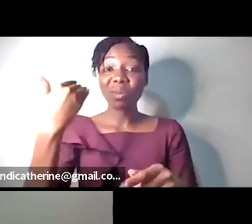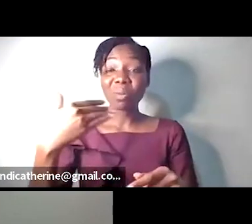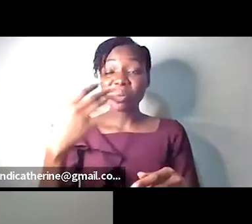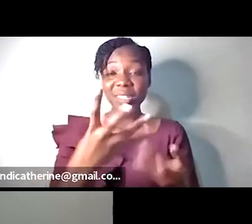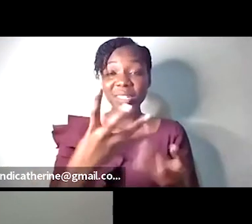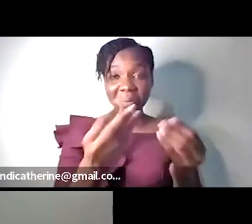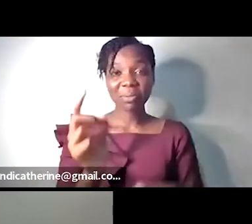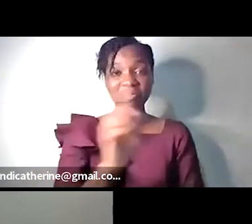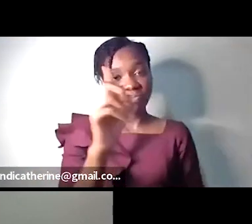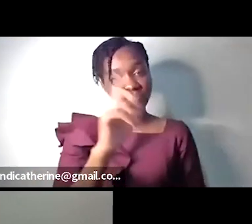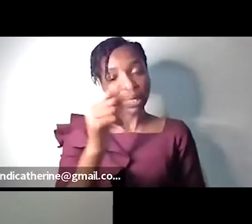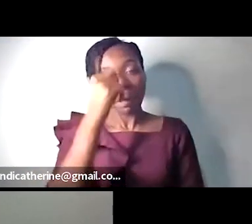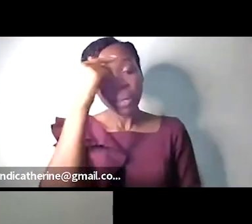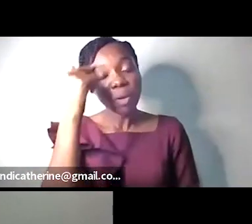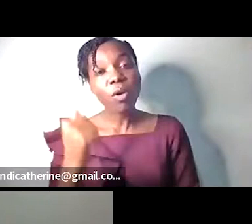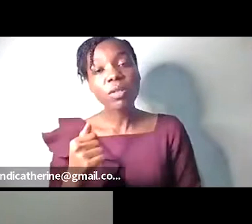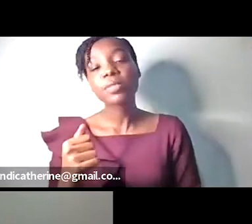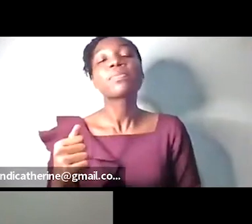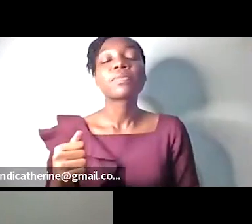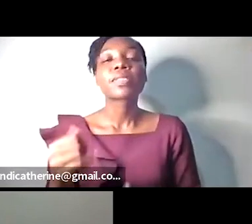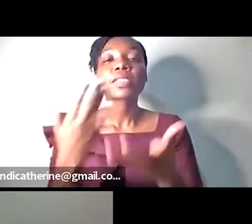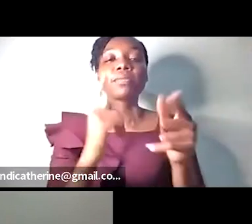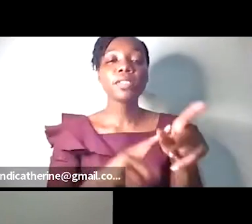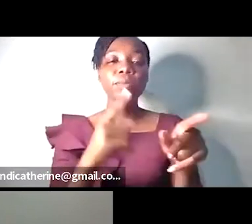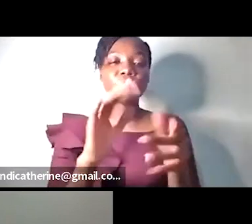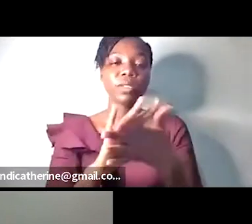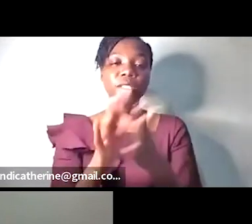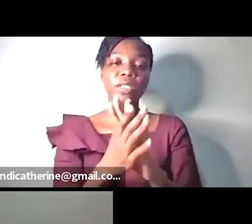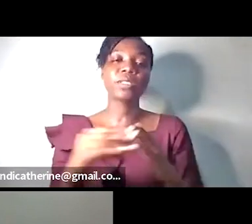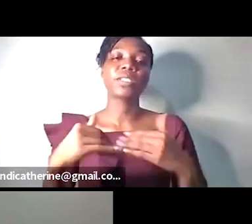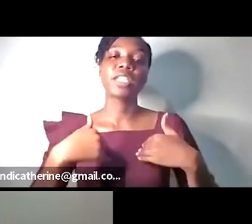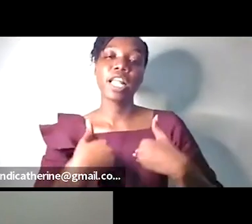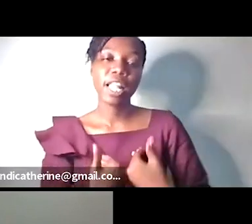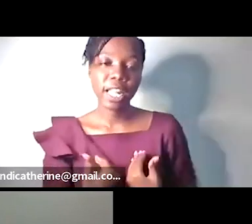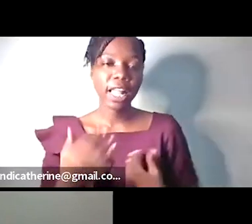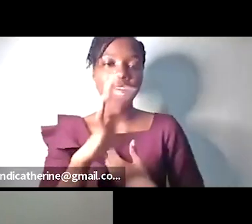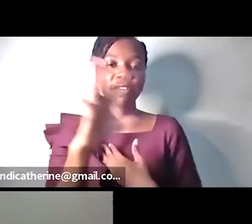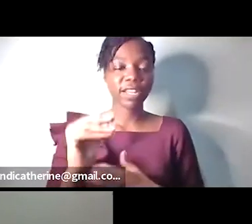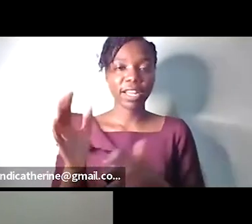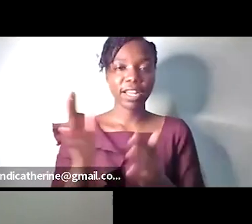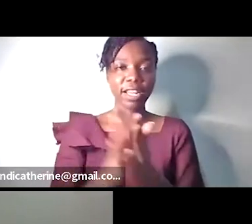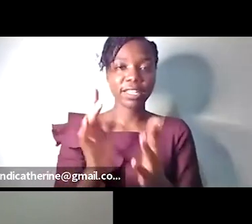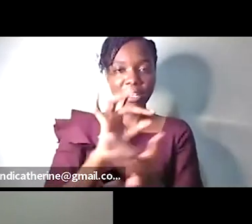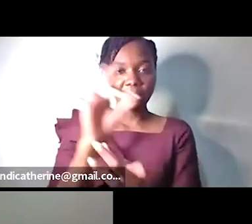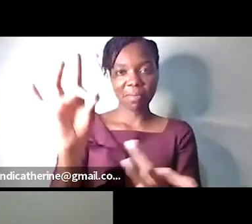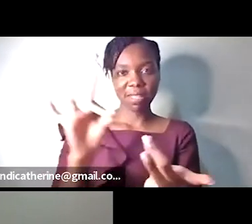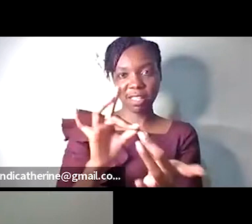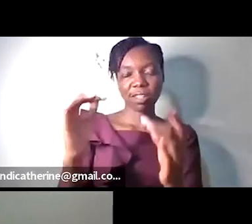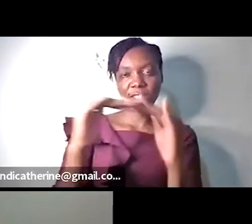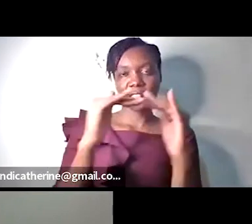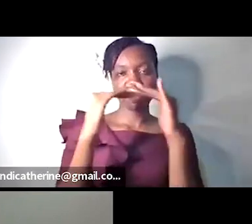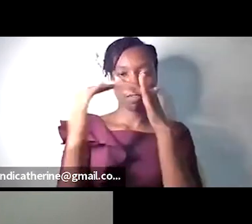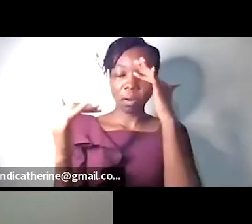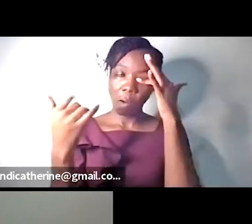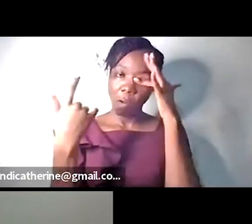the patriarchal society that we have in Africa, and in particular, our level of